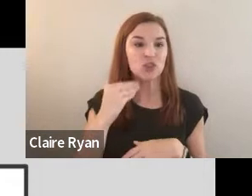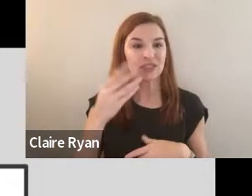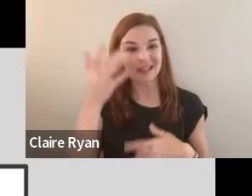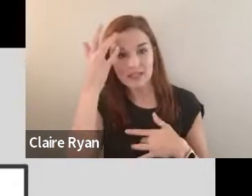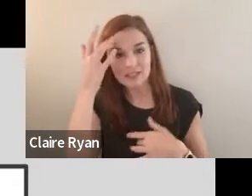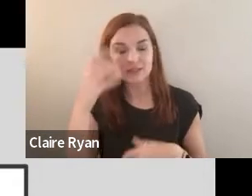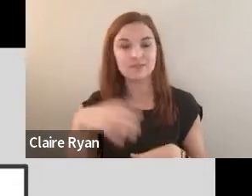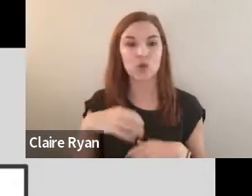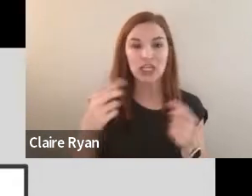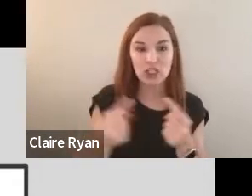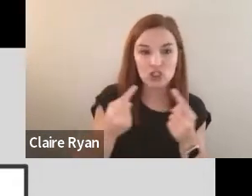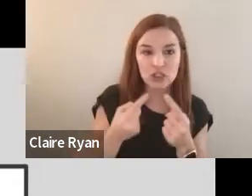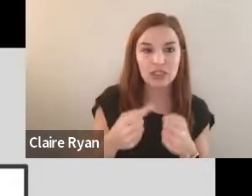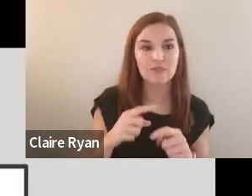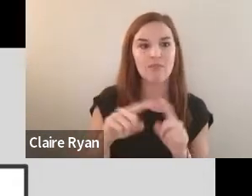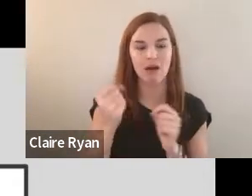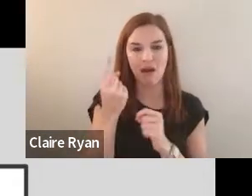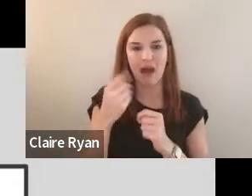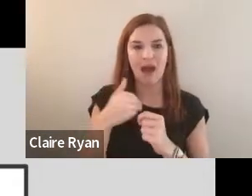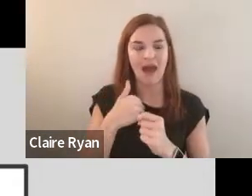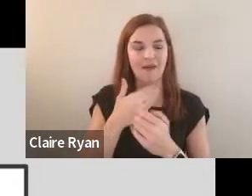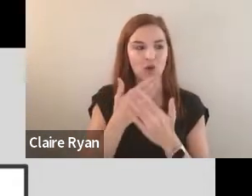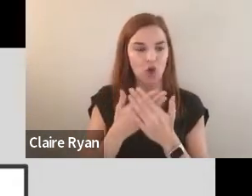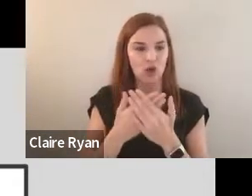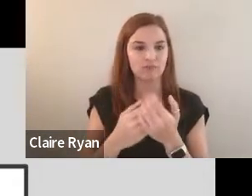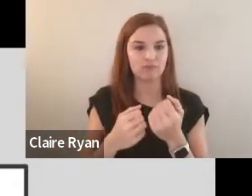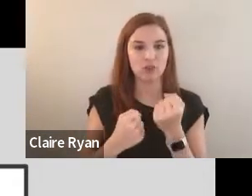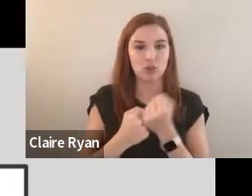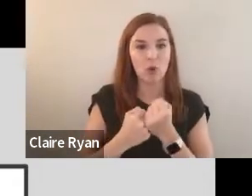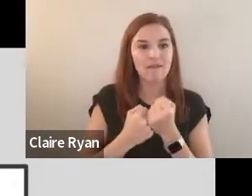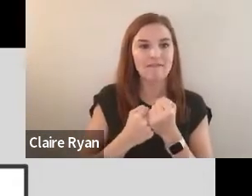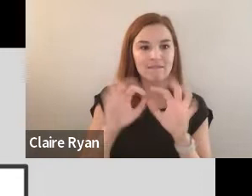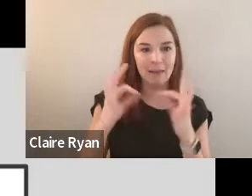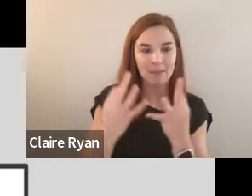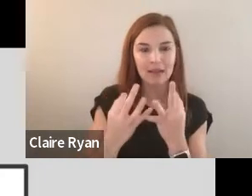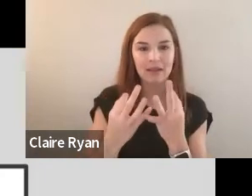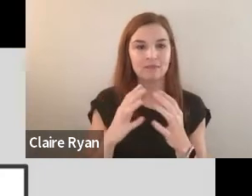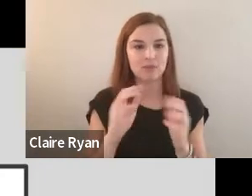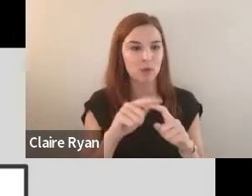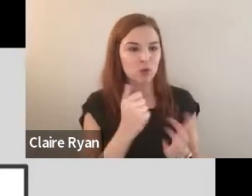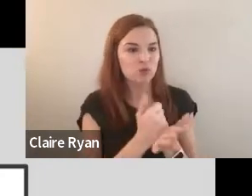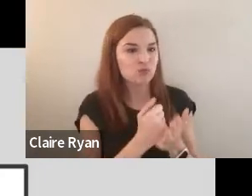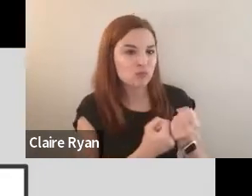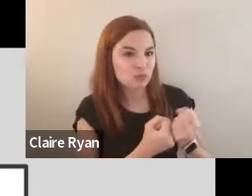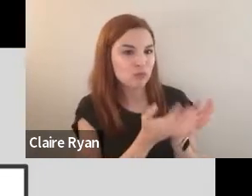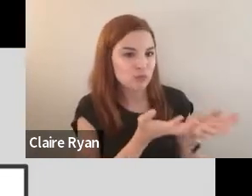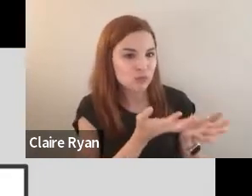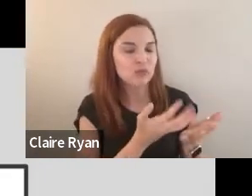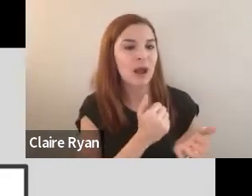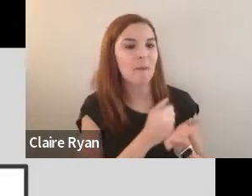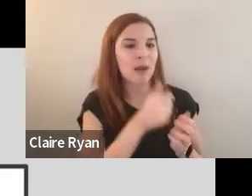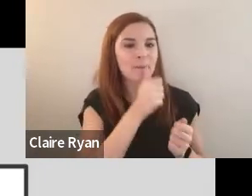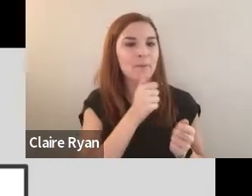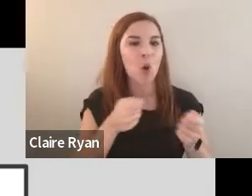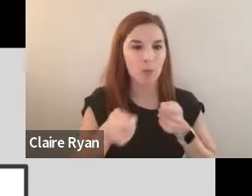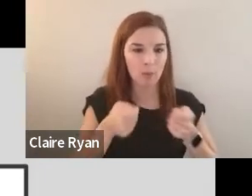ongoing. So it might be a child who experiences illness or injury, but they have a good support system. They have their family with them